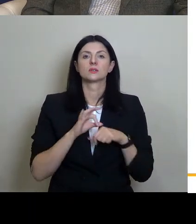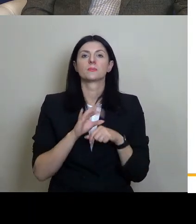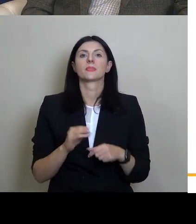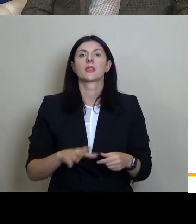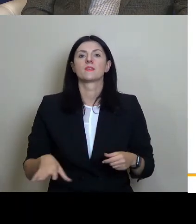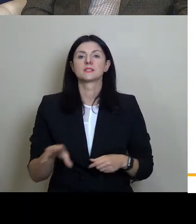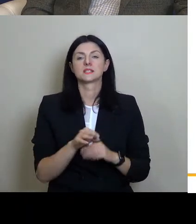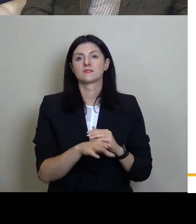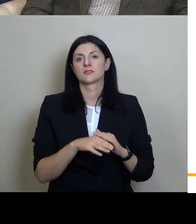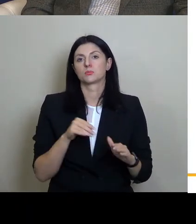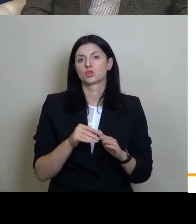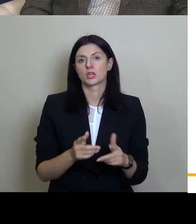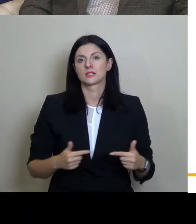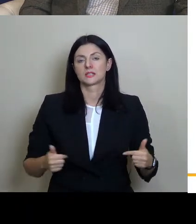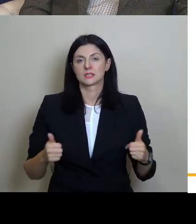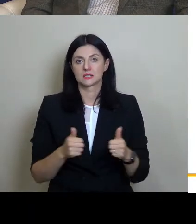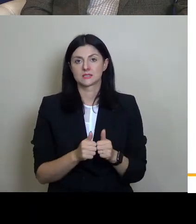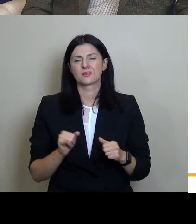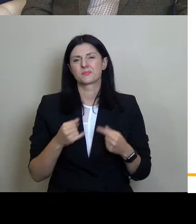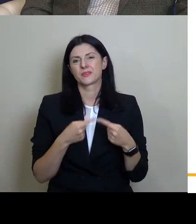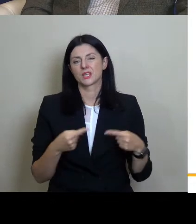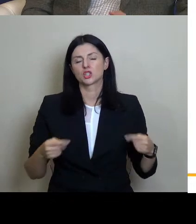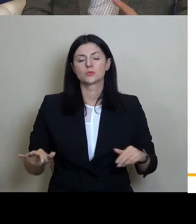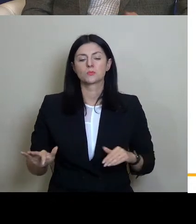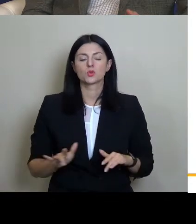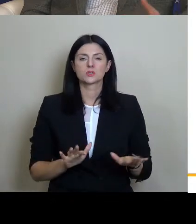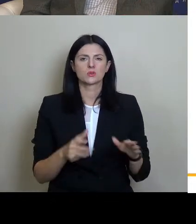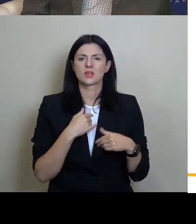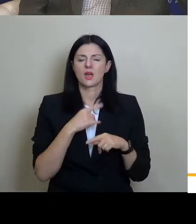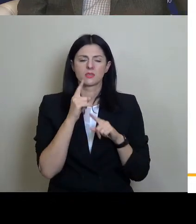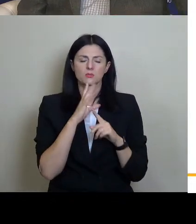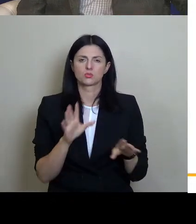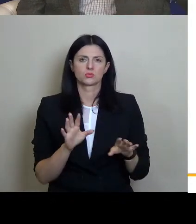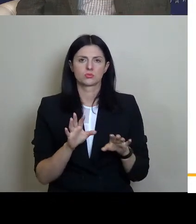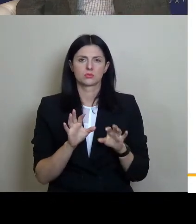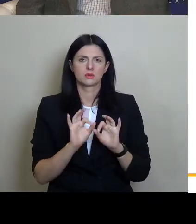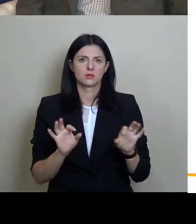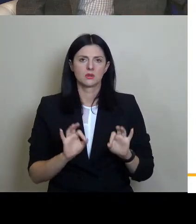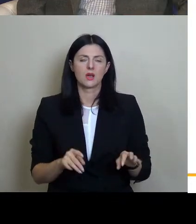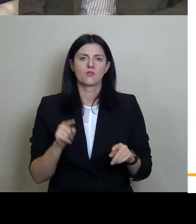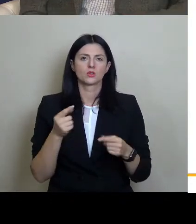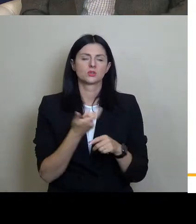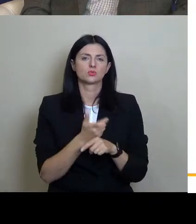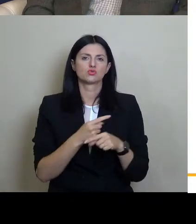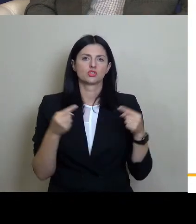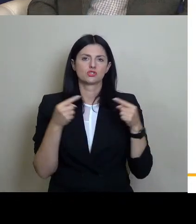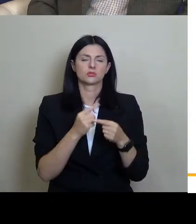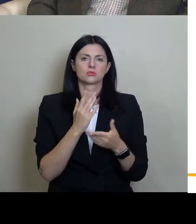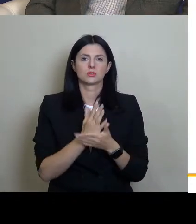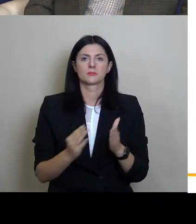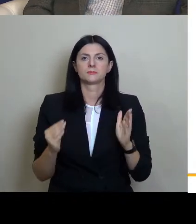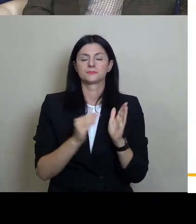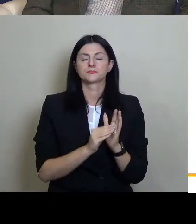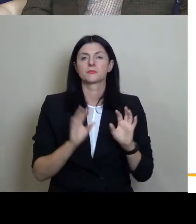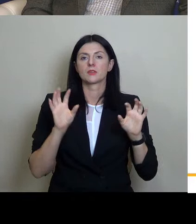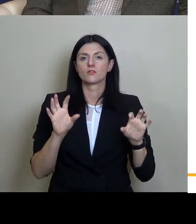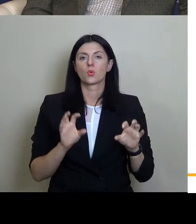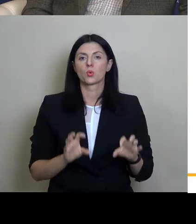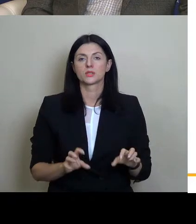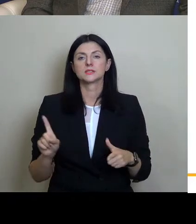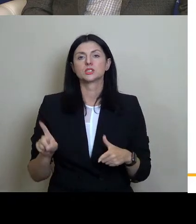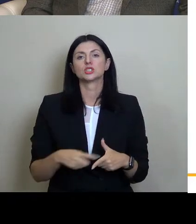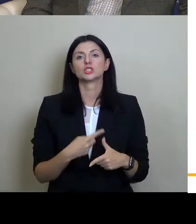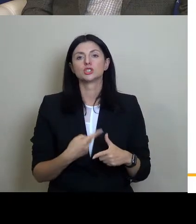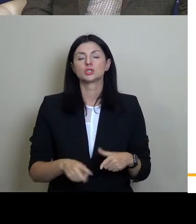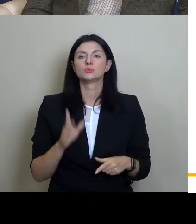ineffective or invalid, or it has not been organized in all the precincts. And there are a lot of other